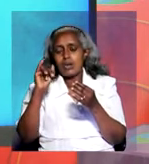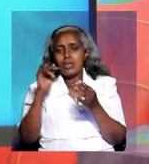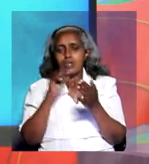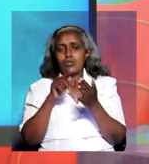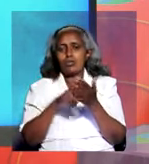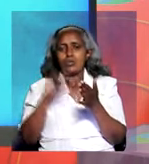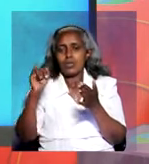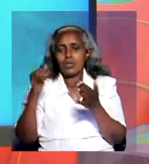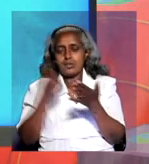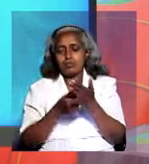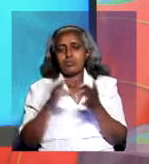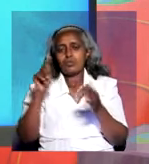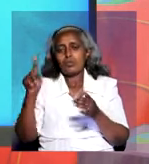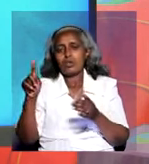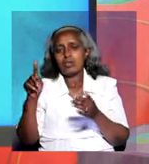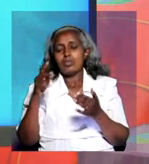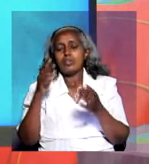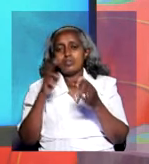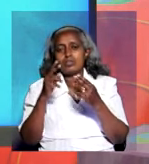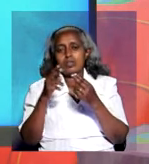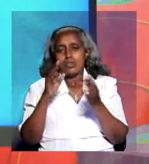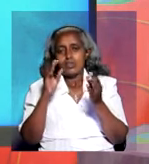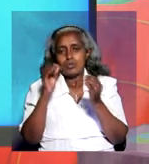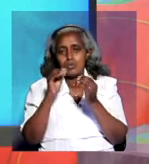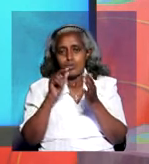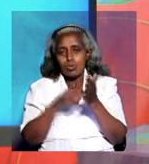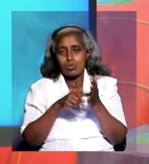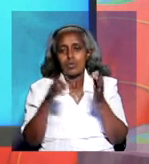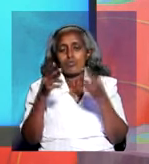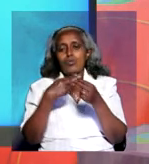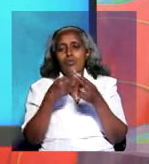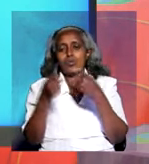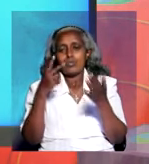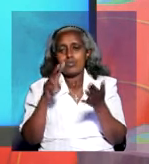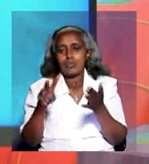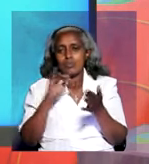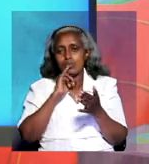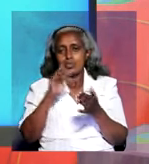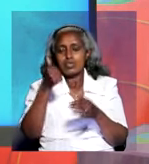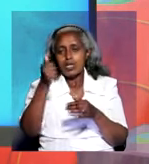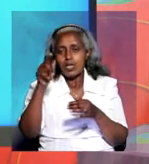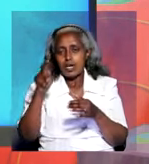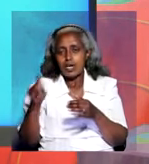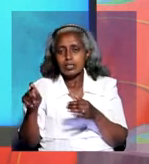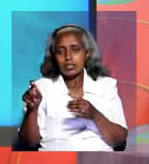is 1. Therefore, the dot product of the two is AX